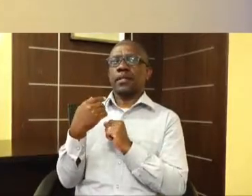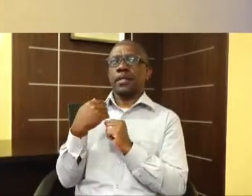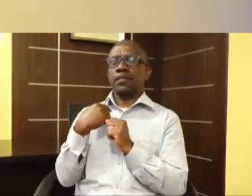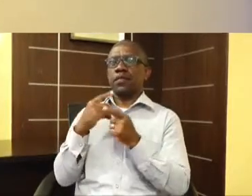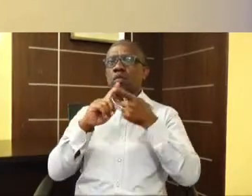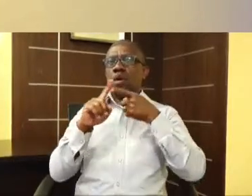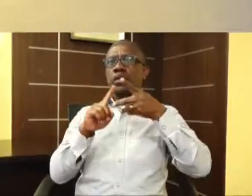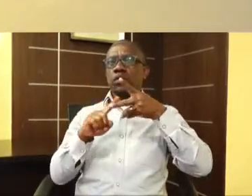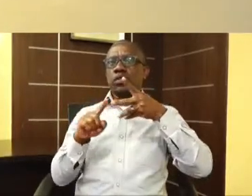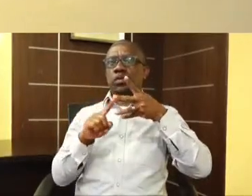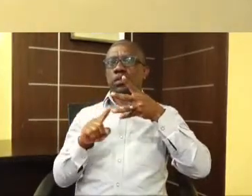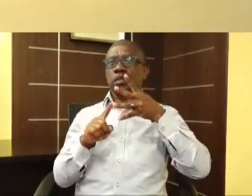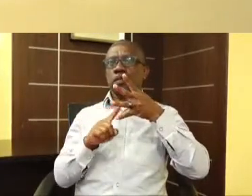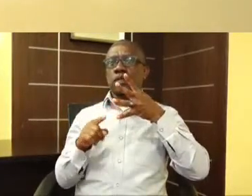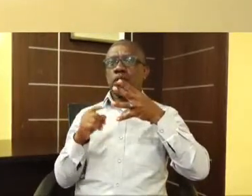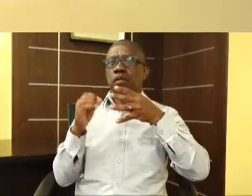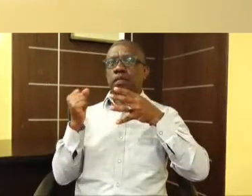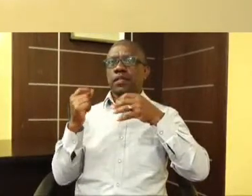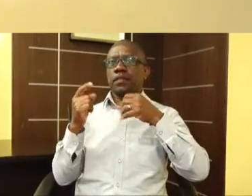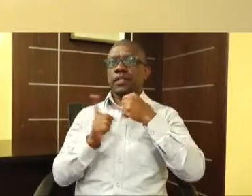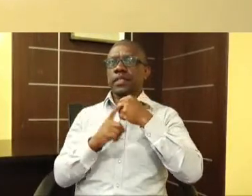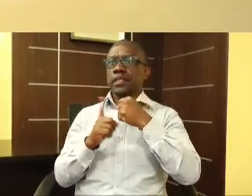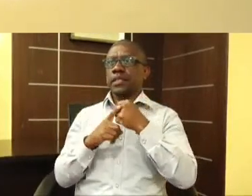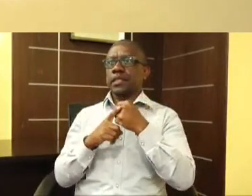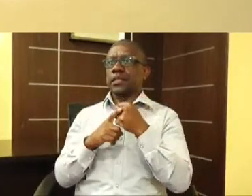showcases. We want to see those beautiful